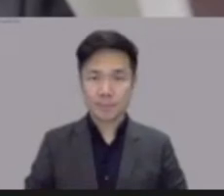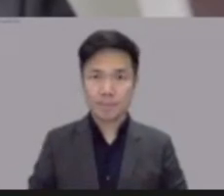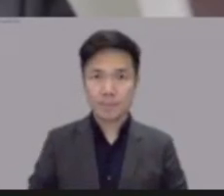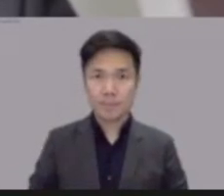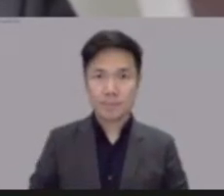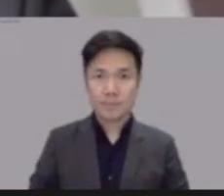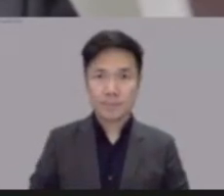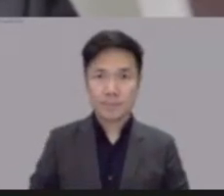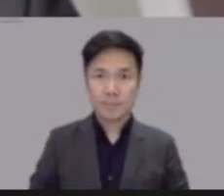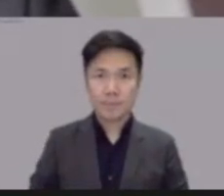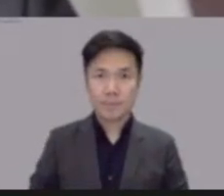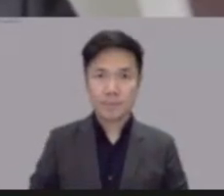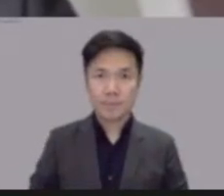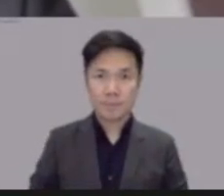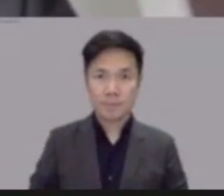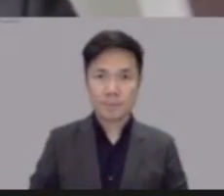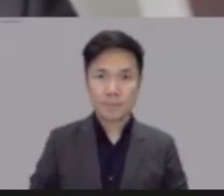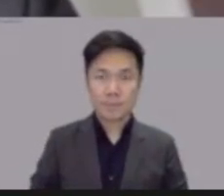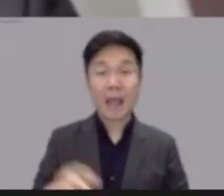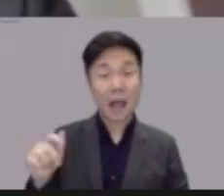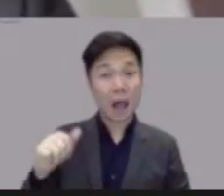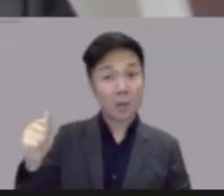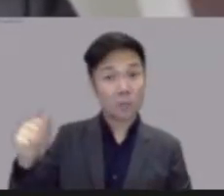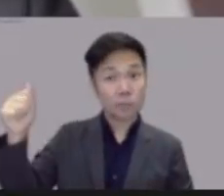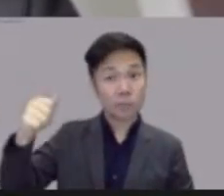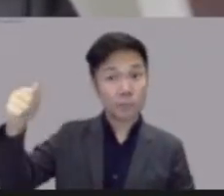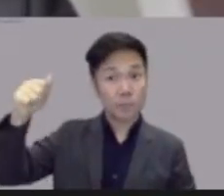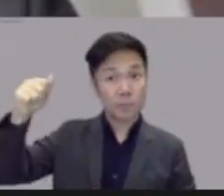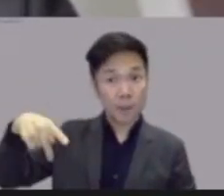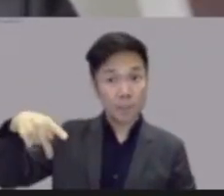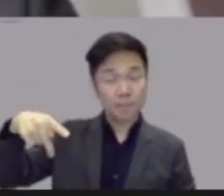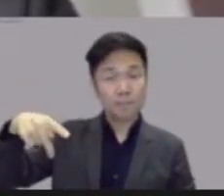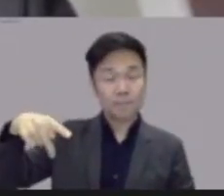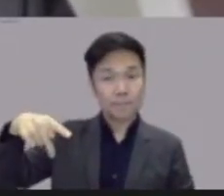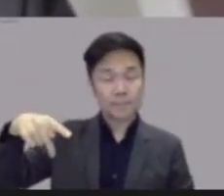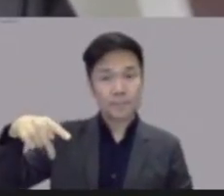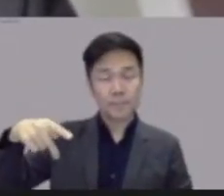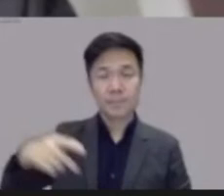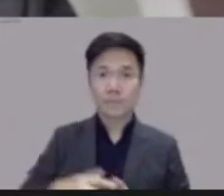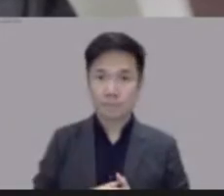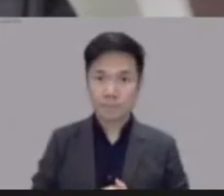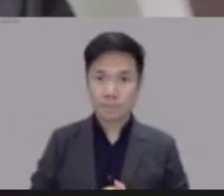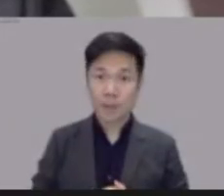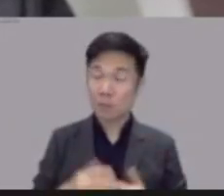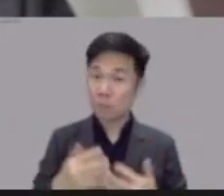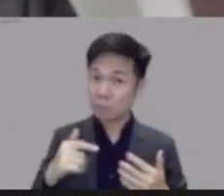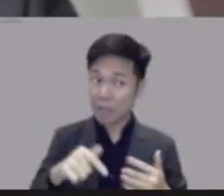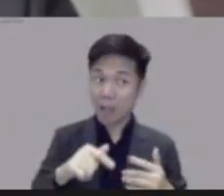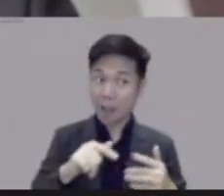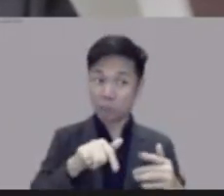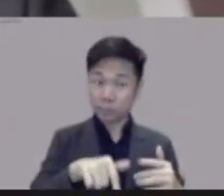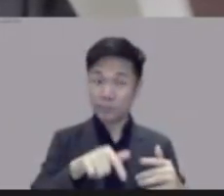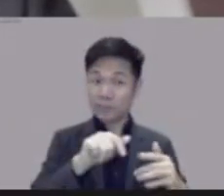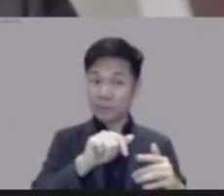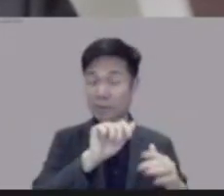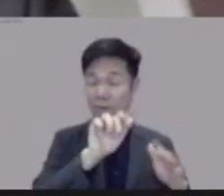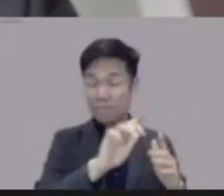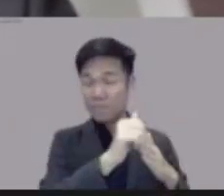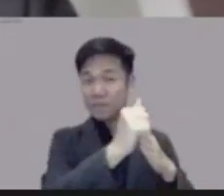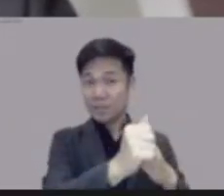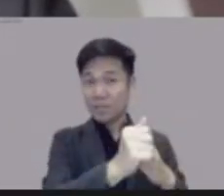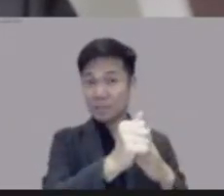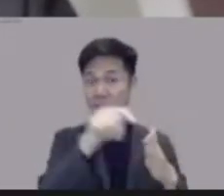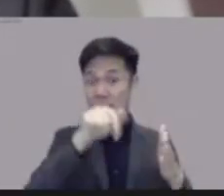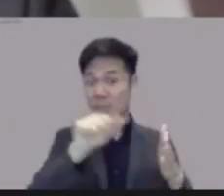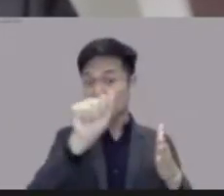a climate leader as 40 member states have already placed carbon neutrality by 2050 2016